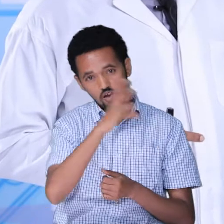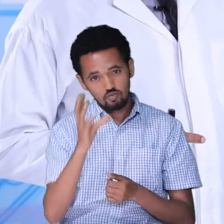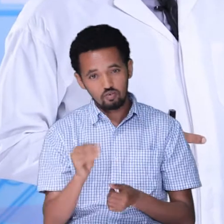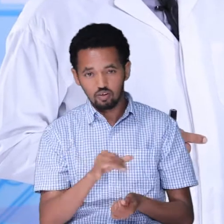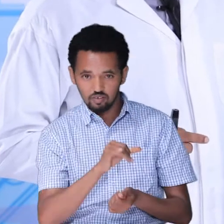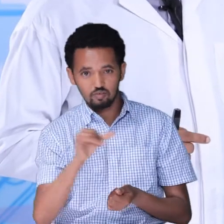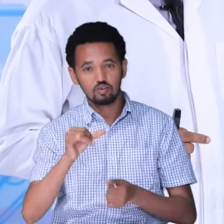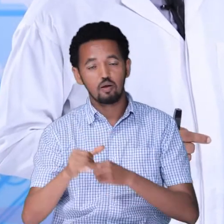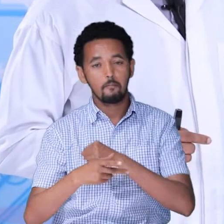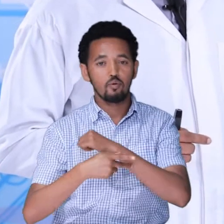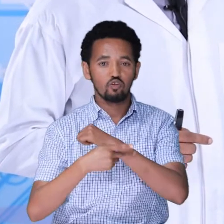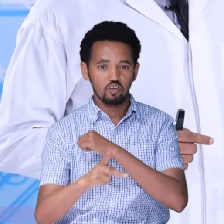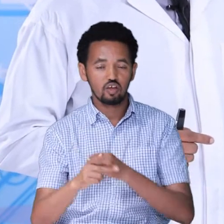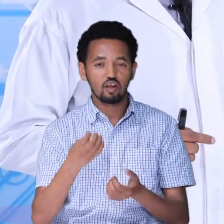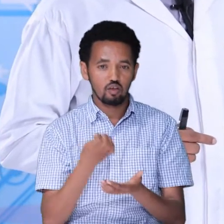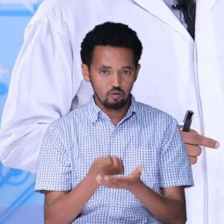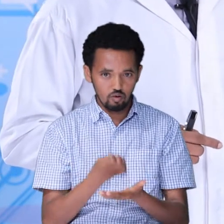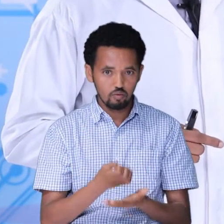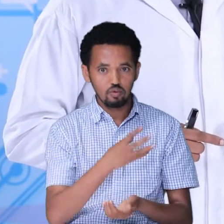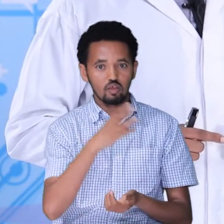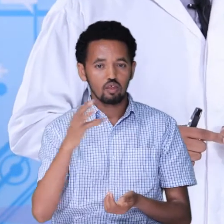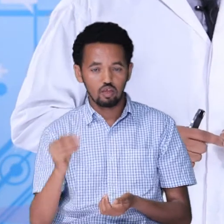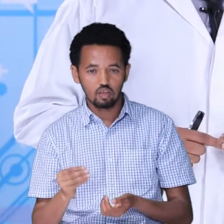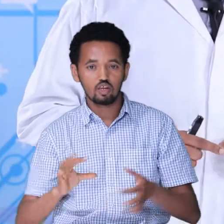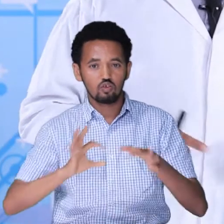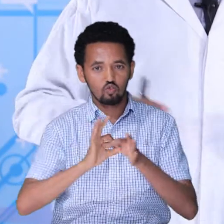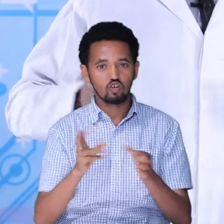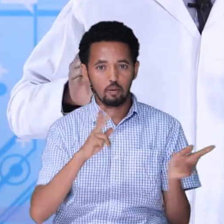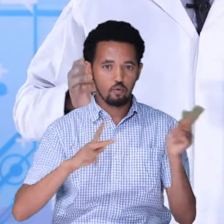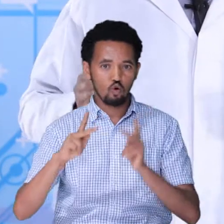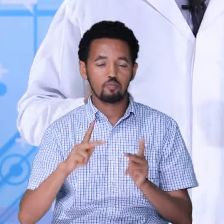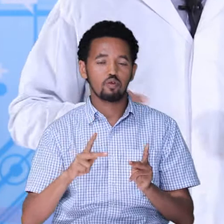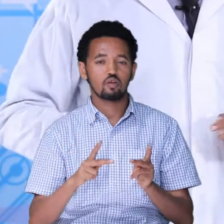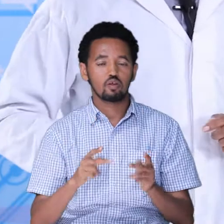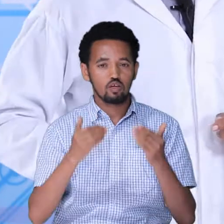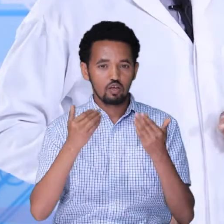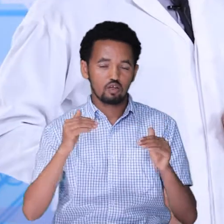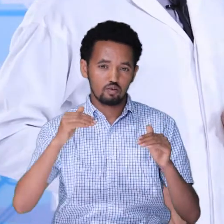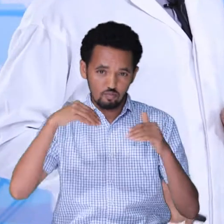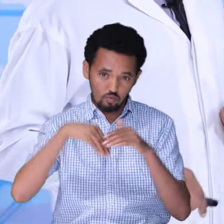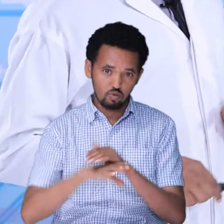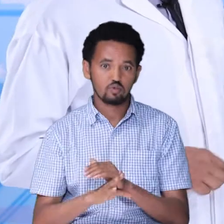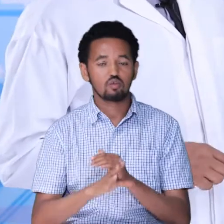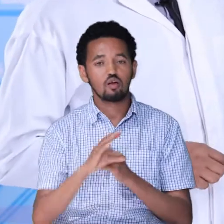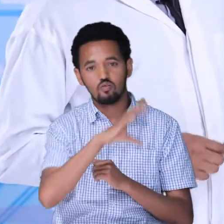similar political, economic, and social problems in most African countries.